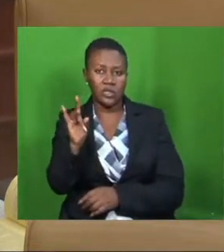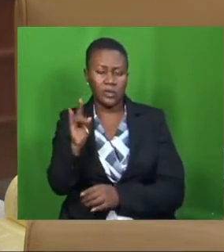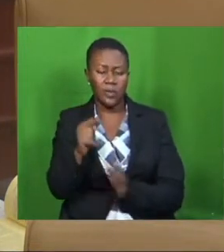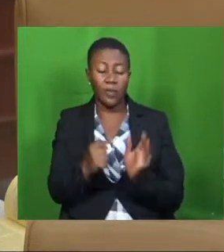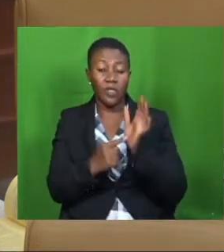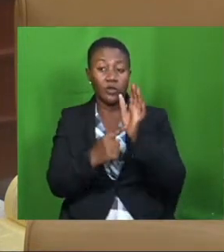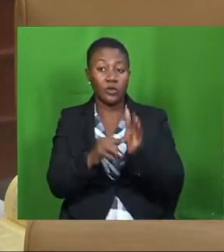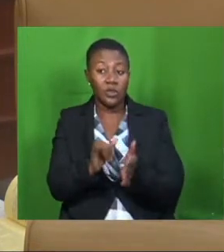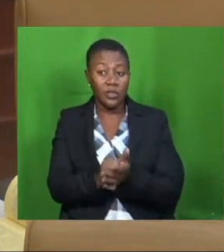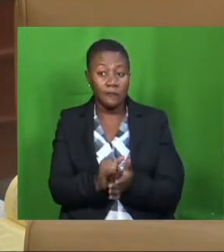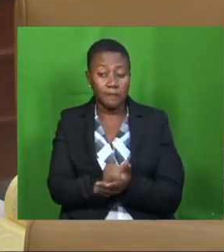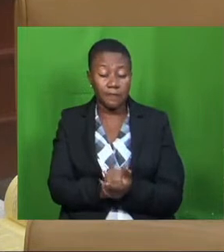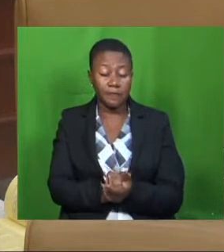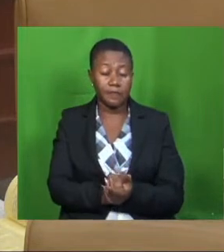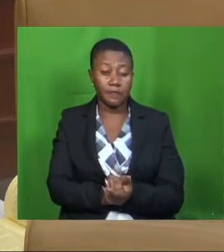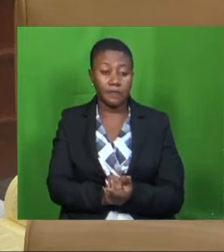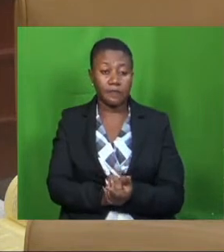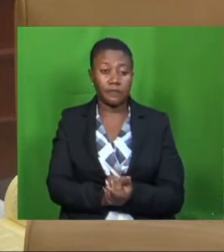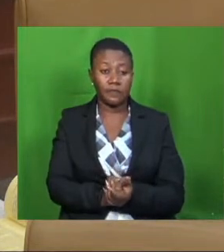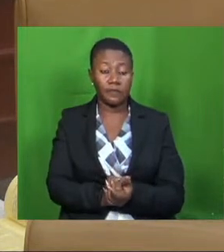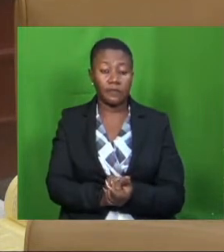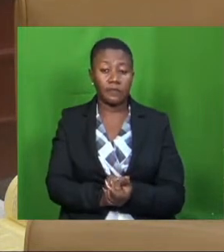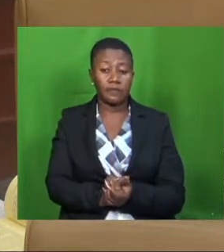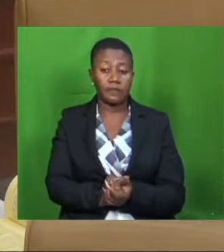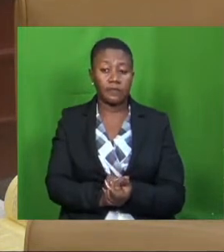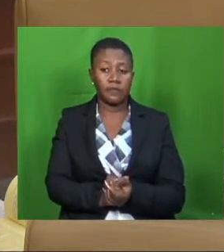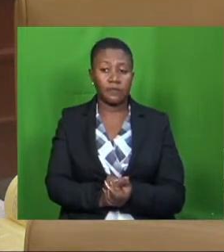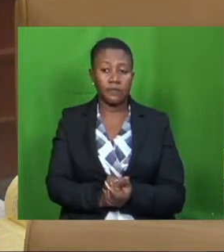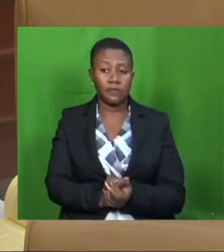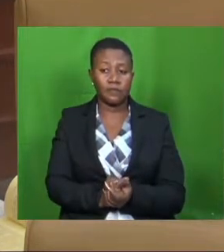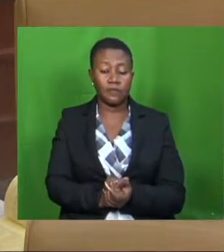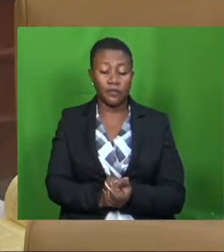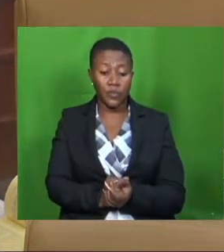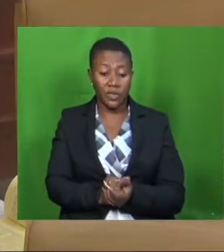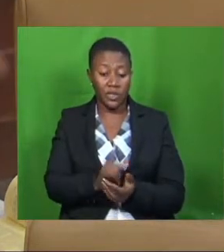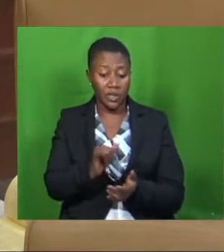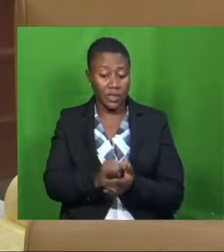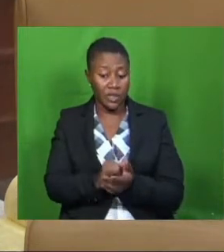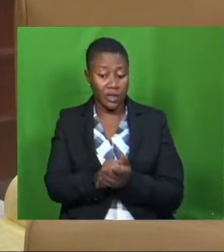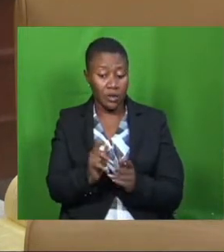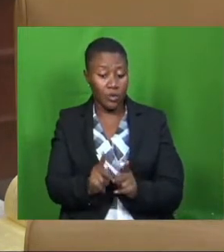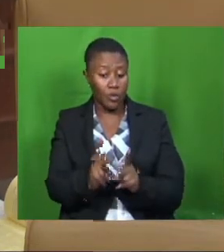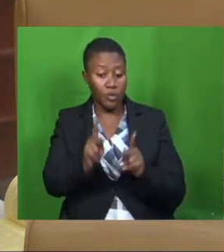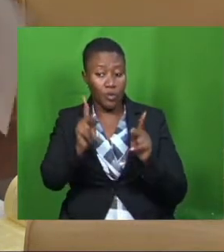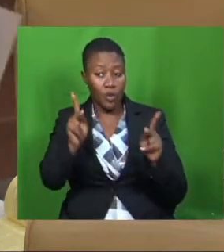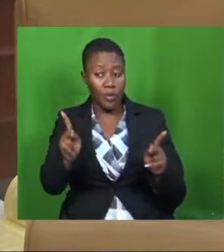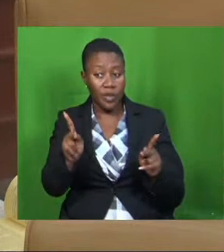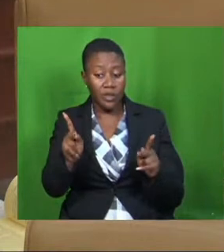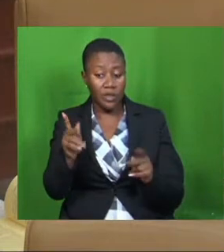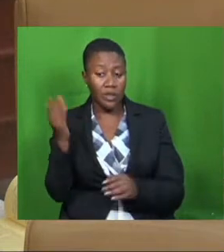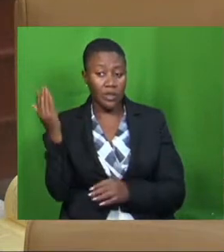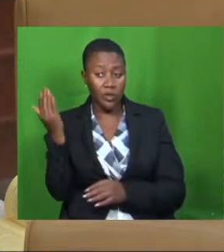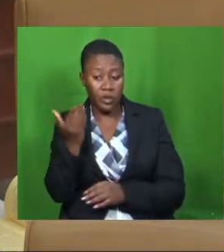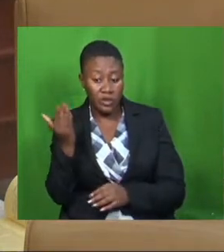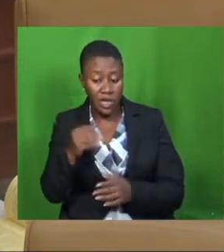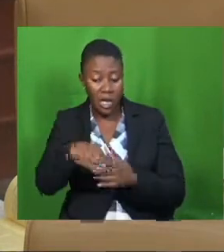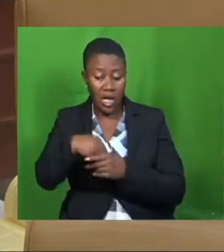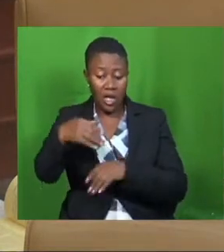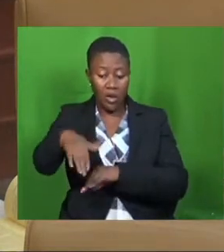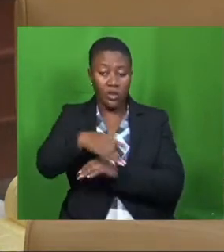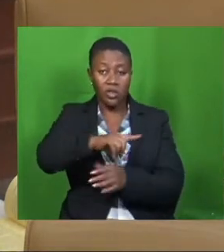approval from the Public Procurement Authority. The committee noted that the management has since